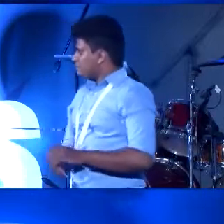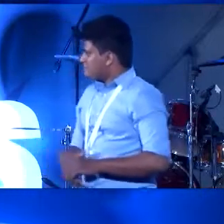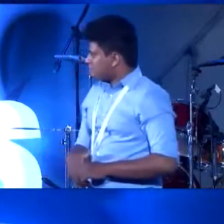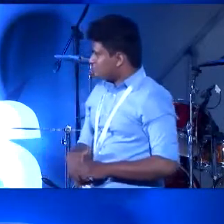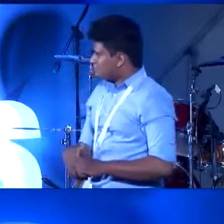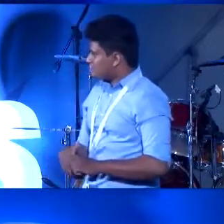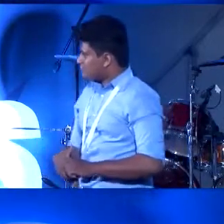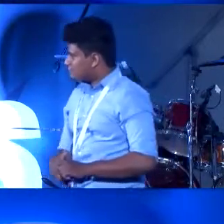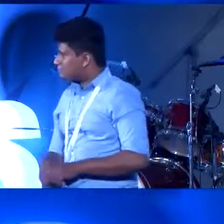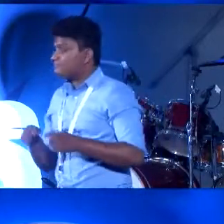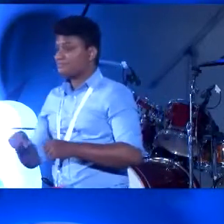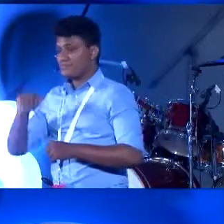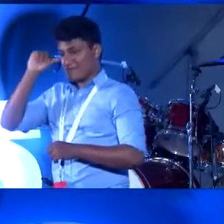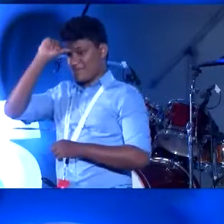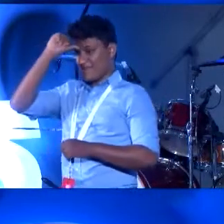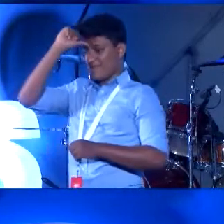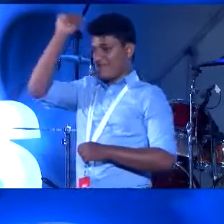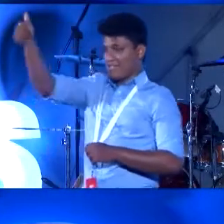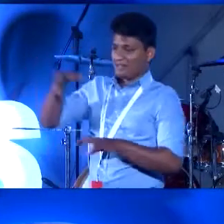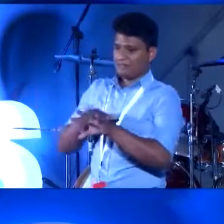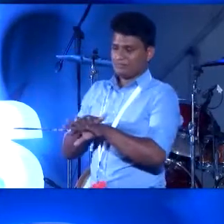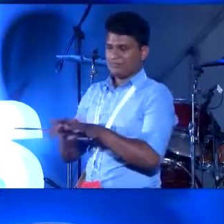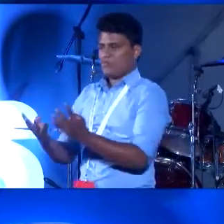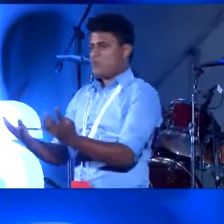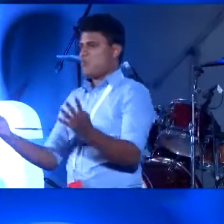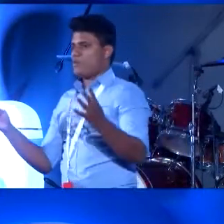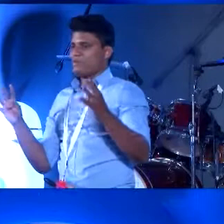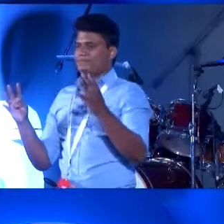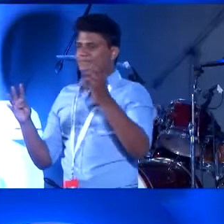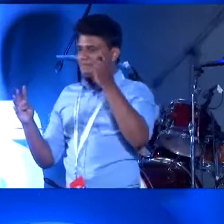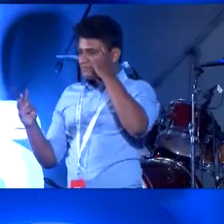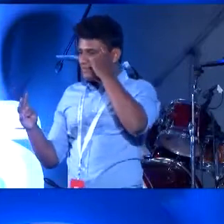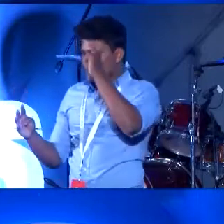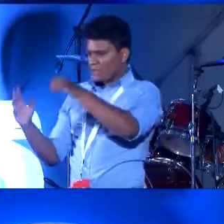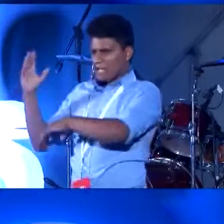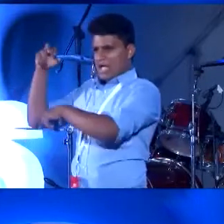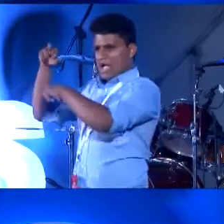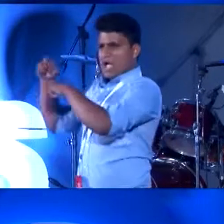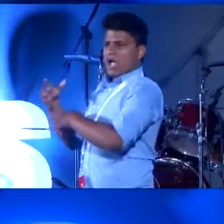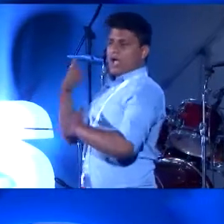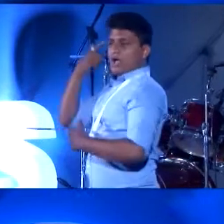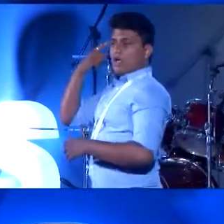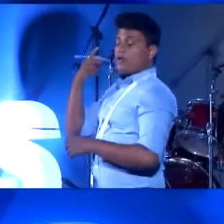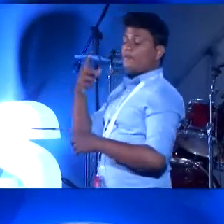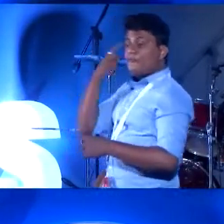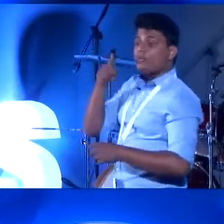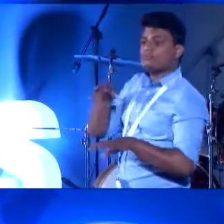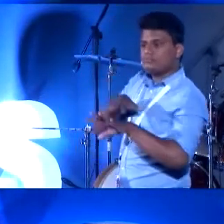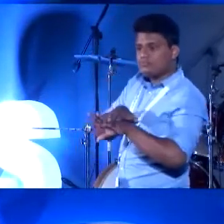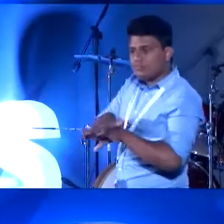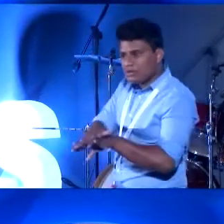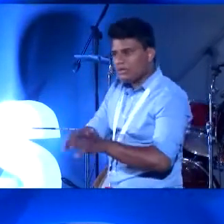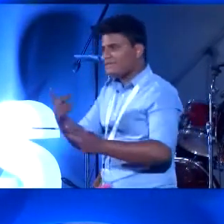The India Inclusion Summit is an inspirational platform for the inclusion of people